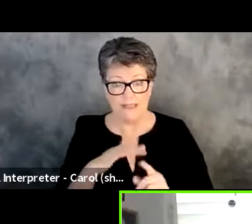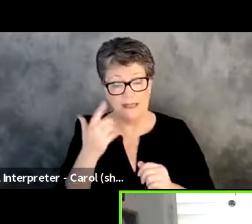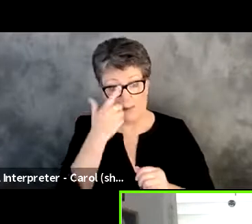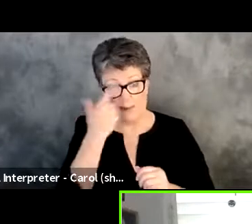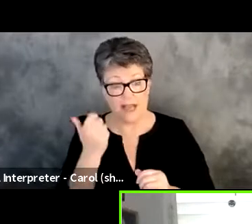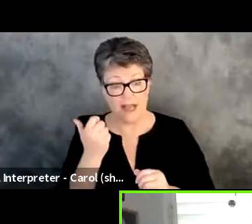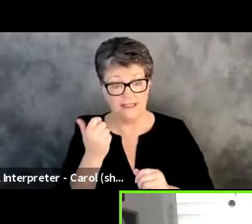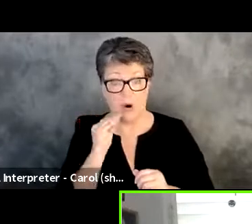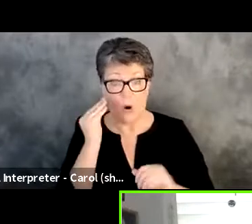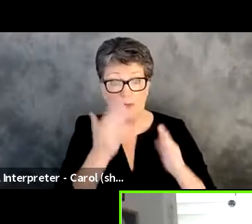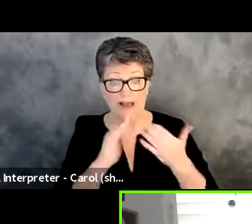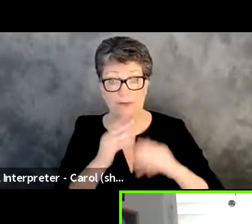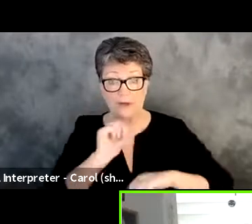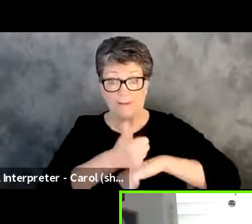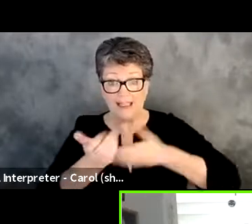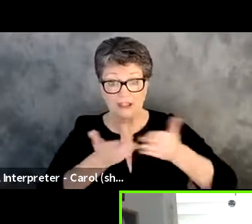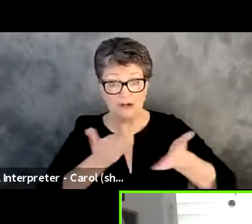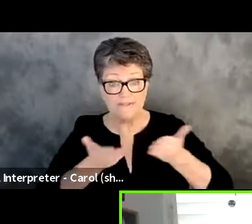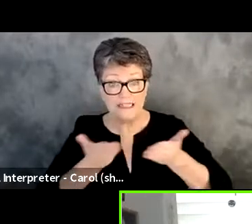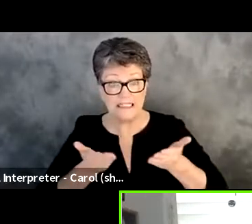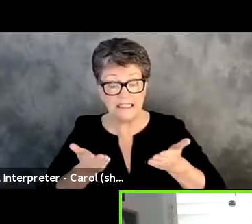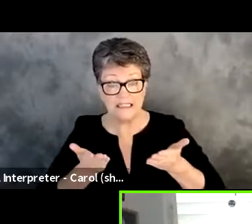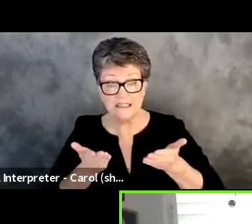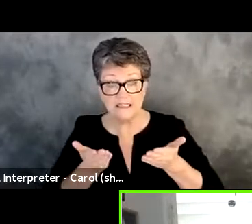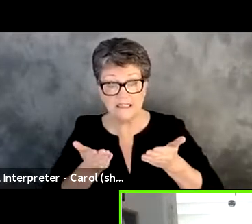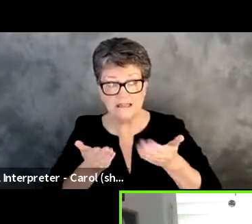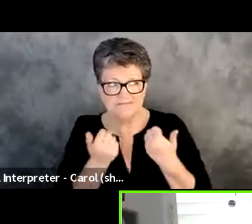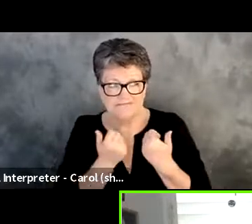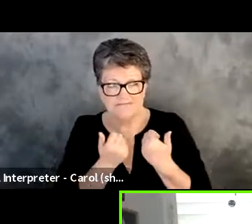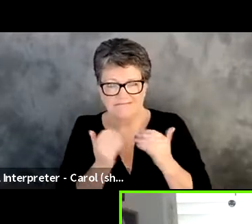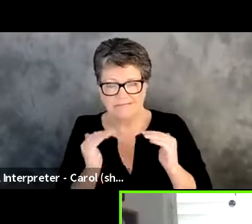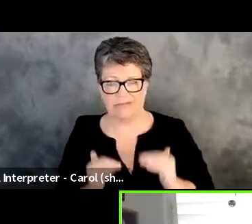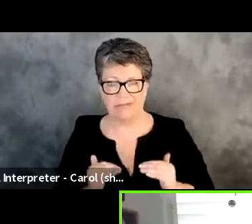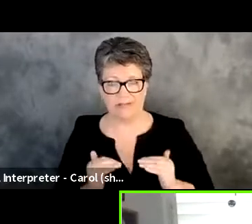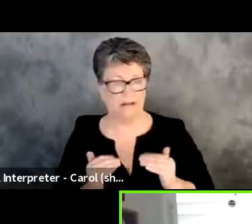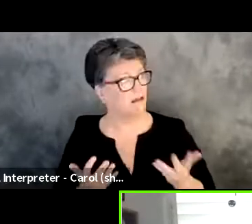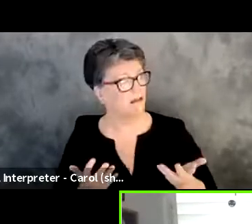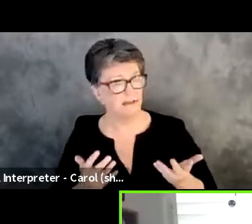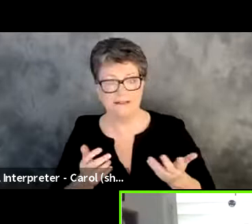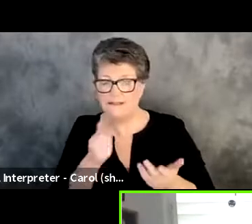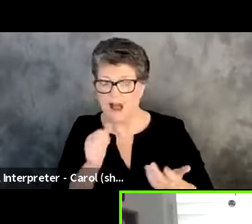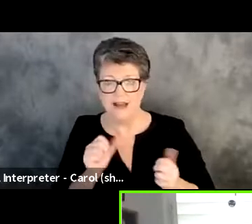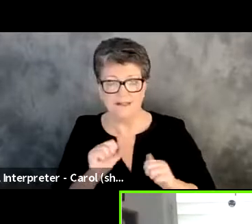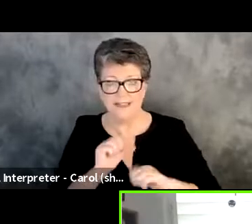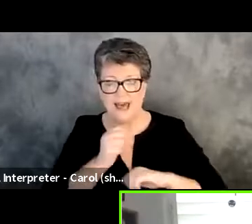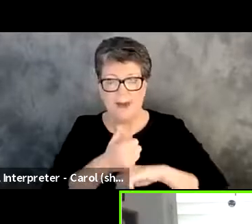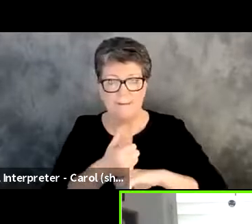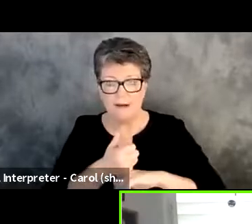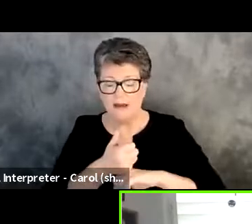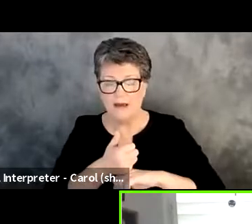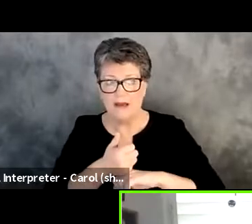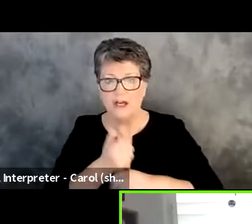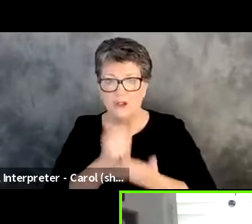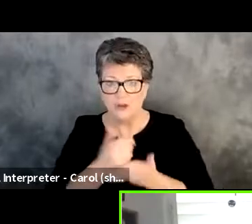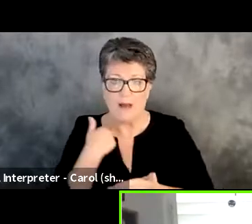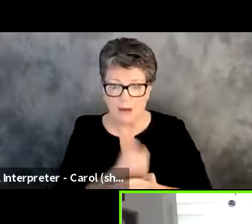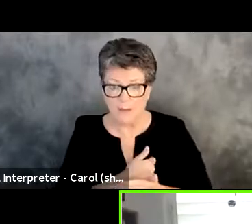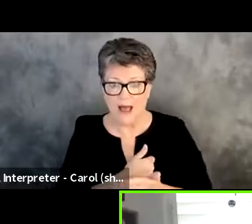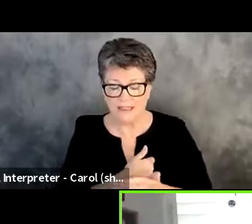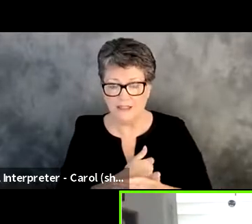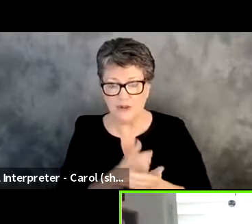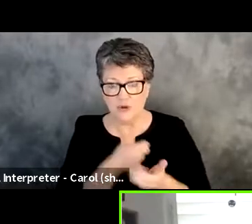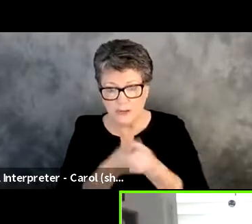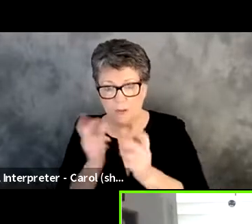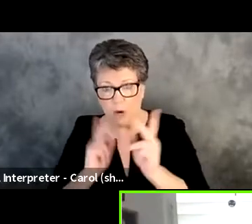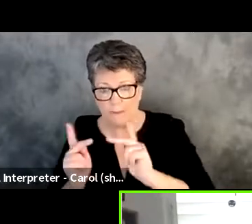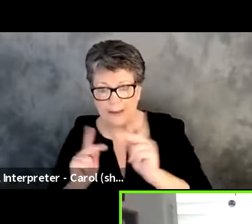home and community-based services is not set up in a way that is enabling us to get people to